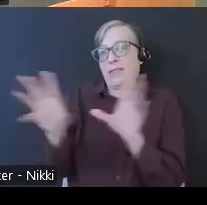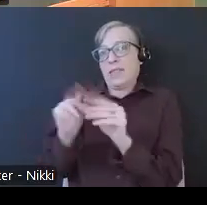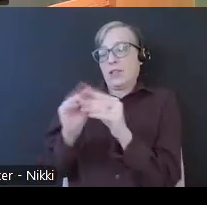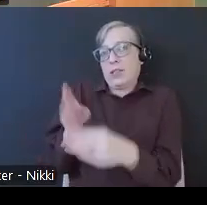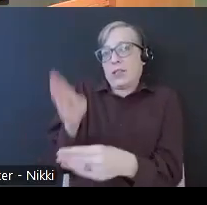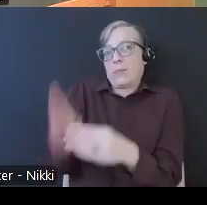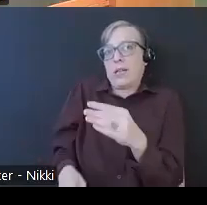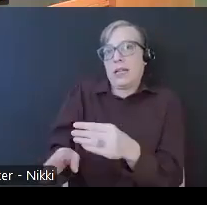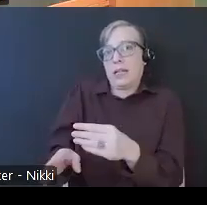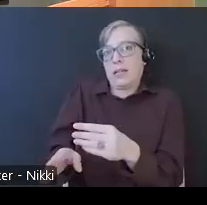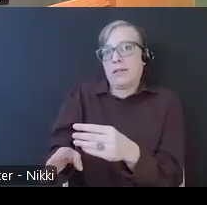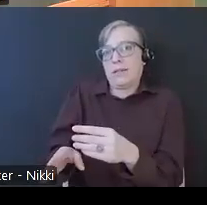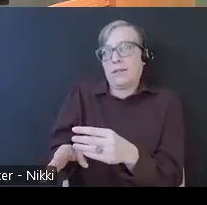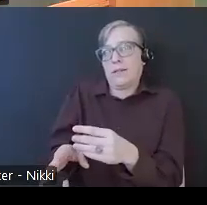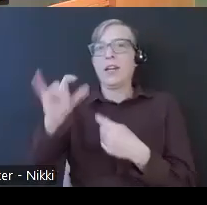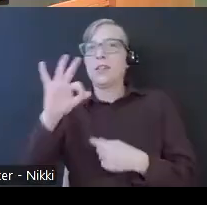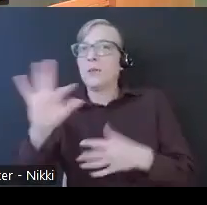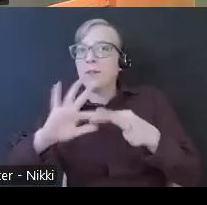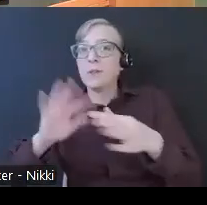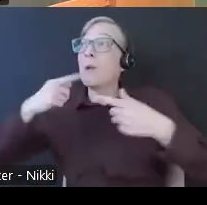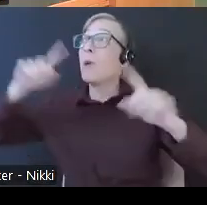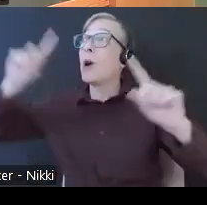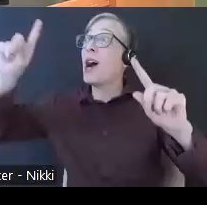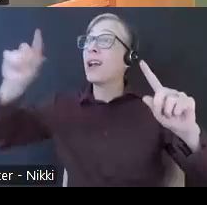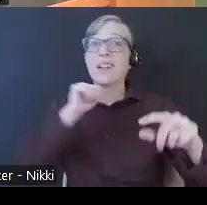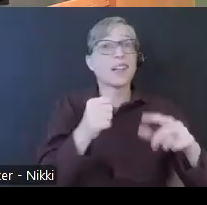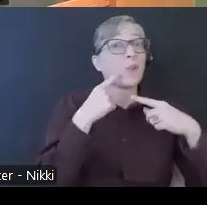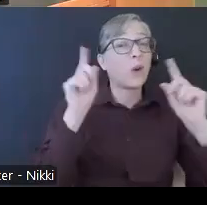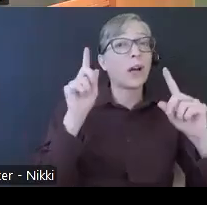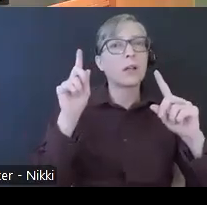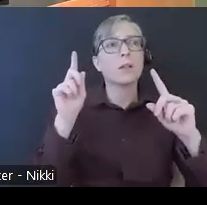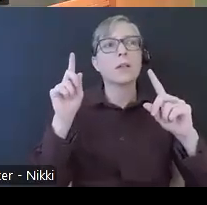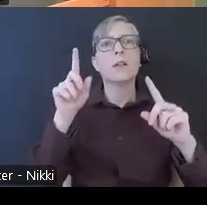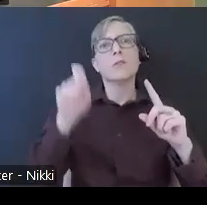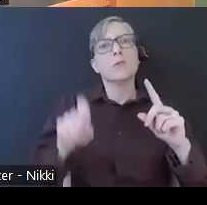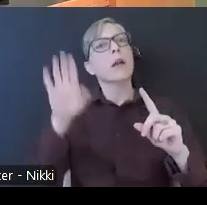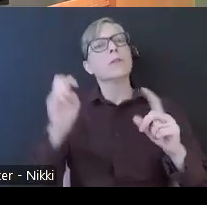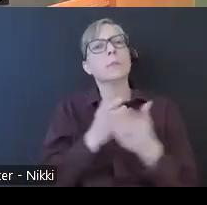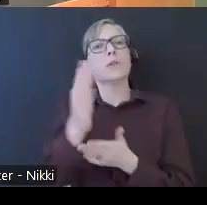You can't just give people the program and expect that they'll benefit.